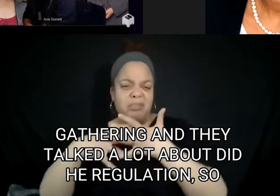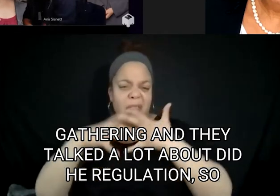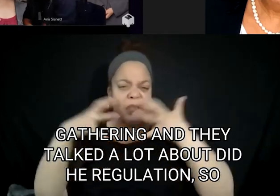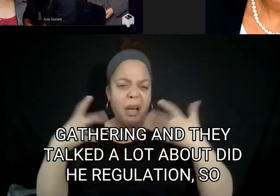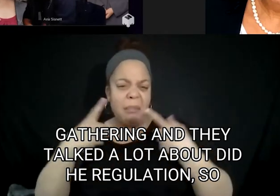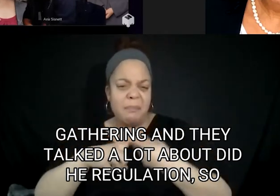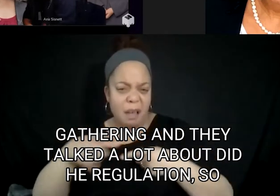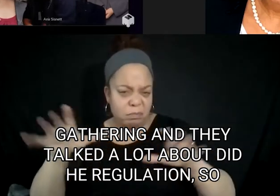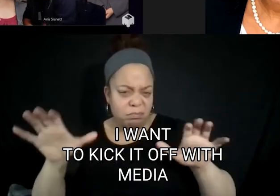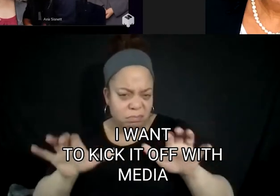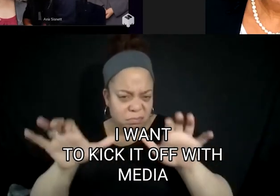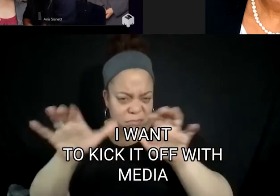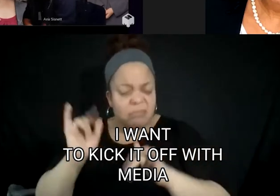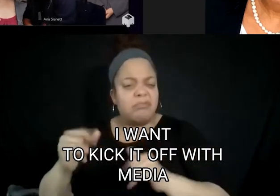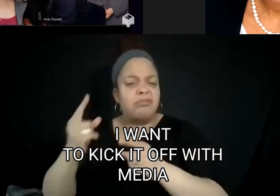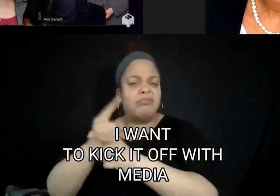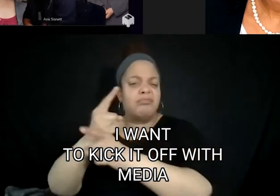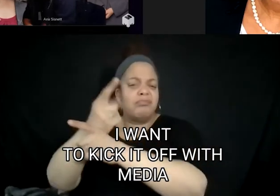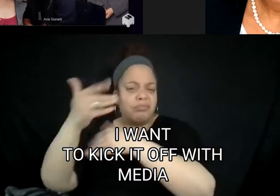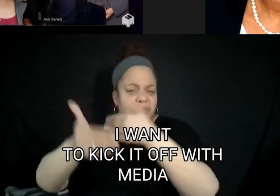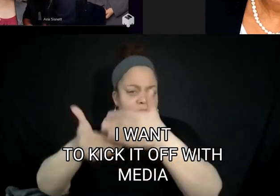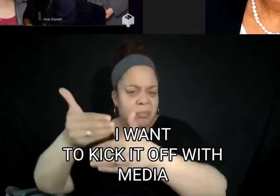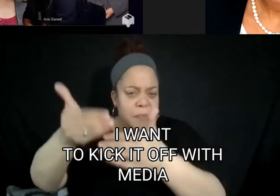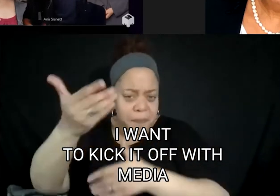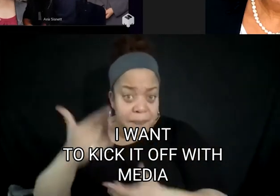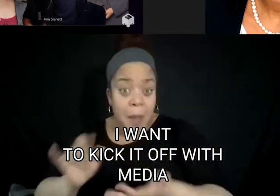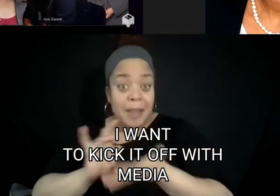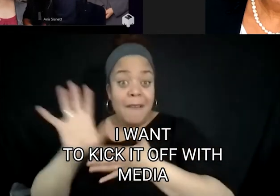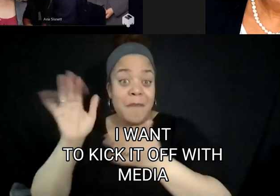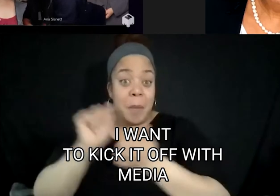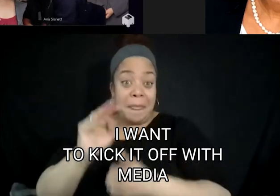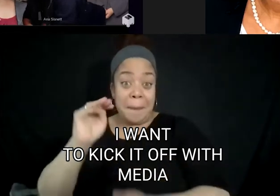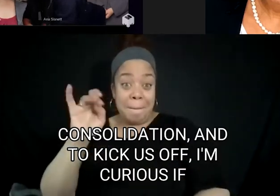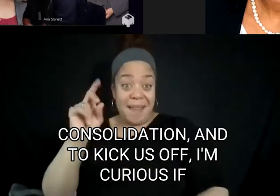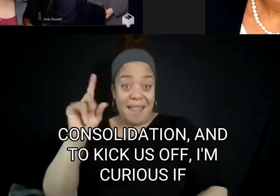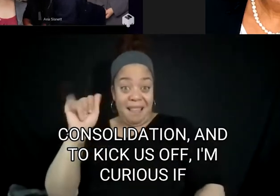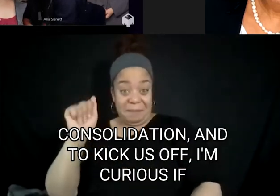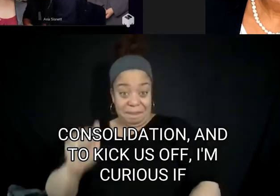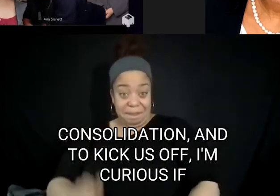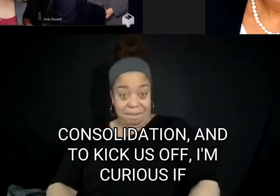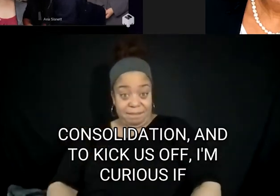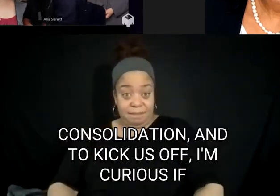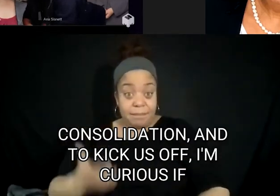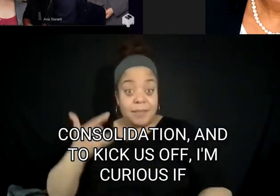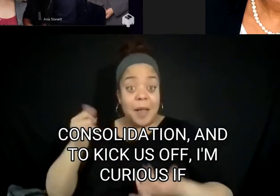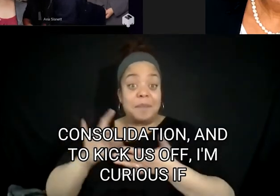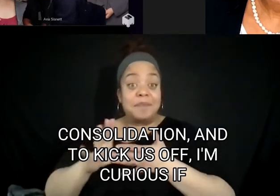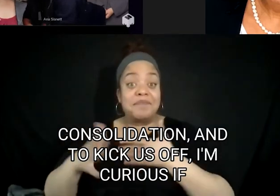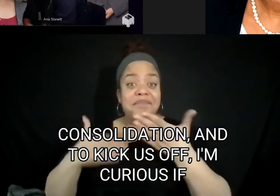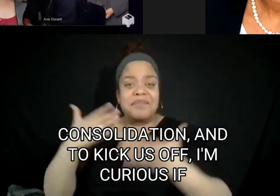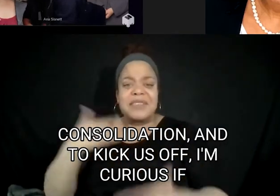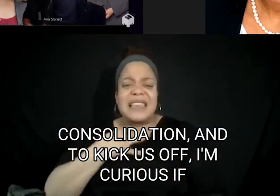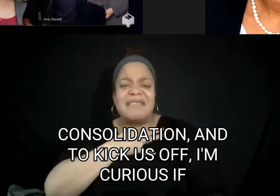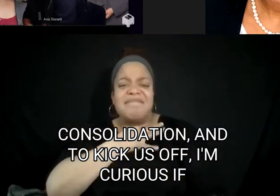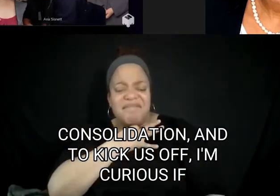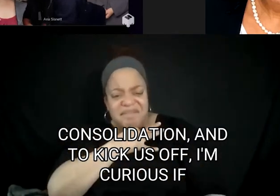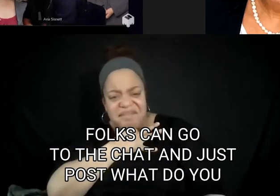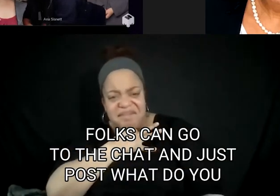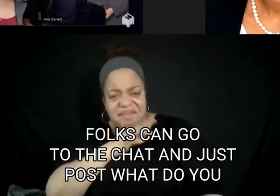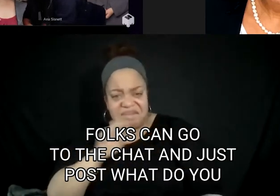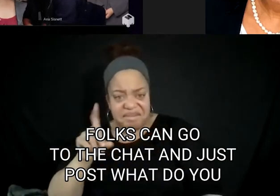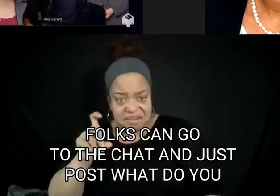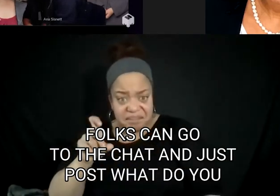kick us off, I'm curious if folks can go to the chat and just post, like, what do you think that means when I say